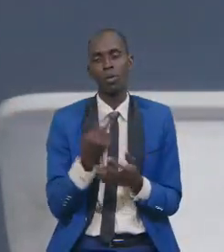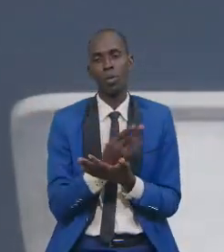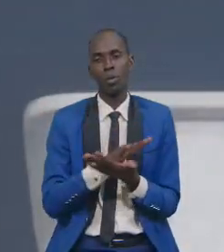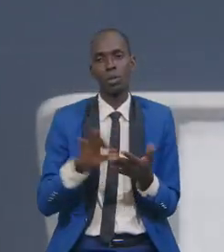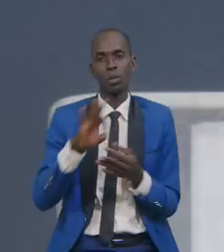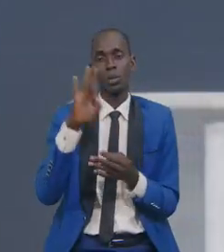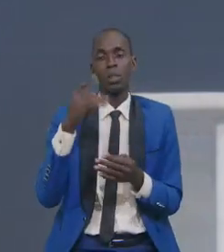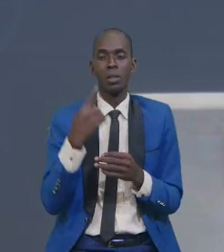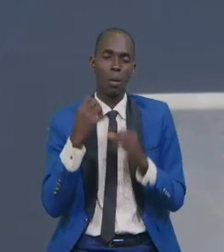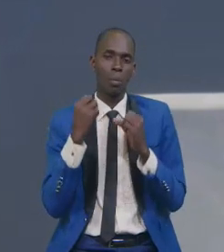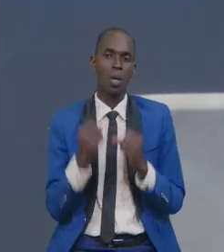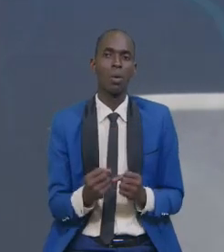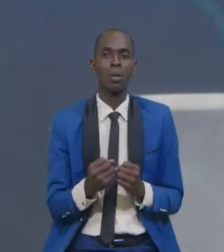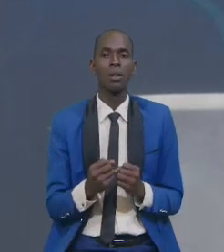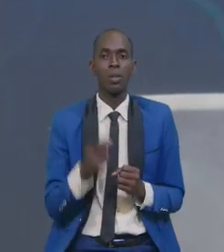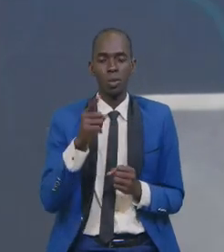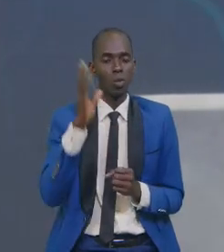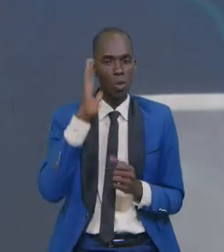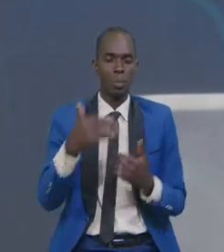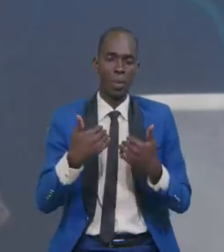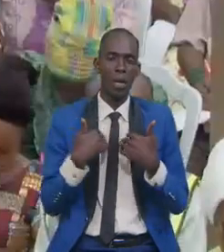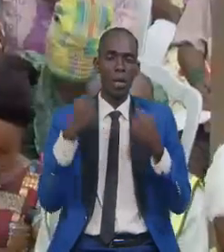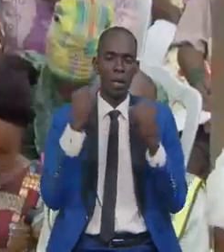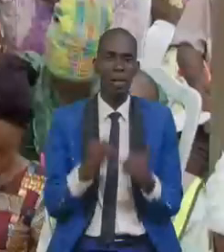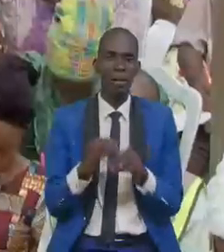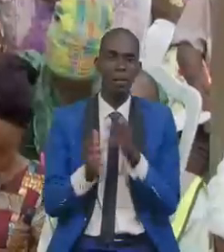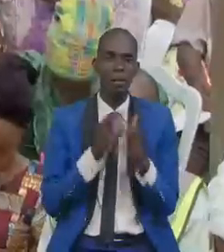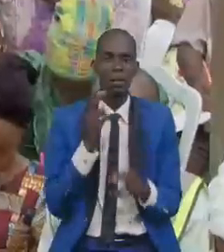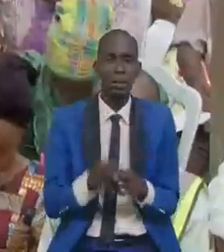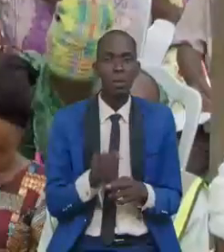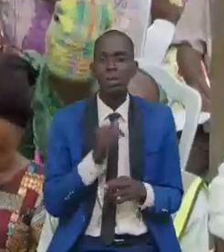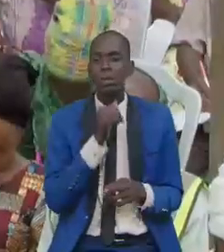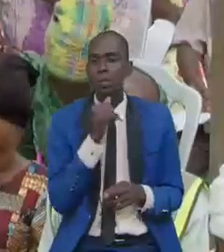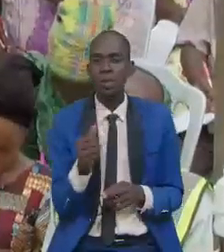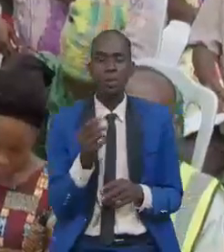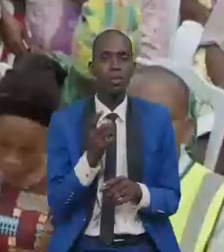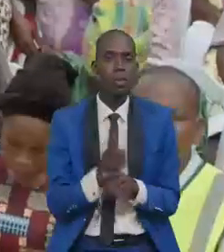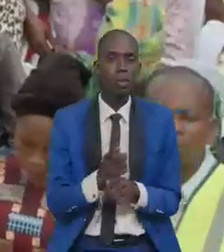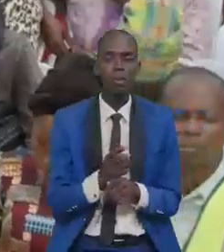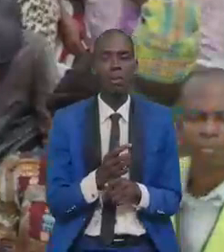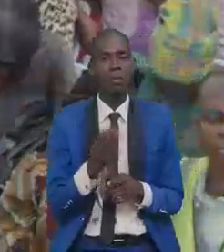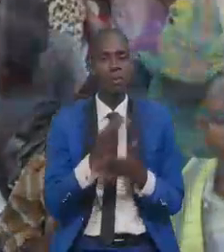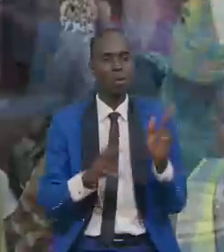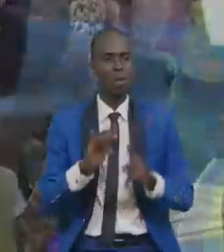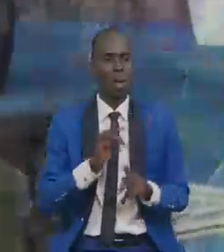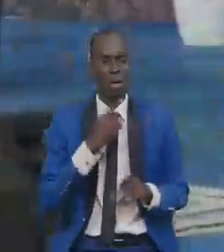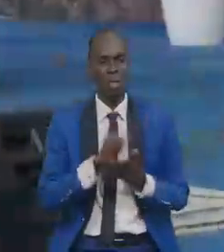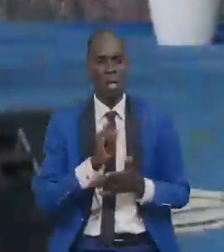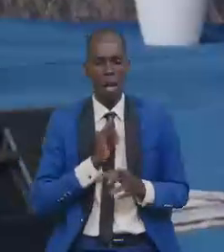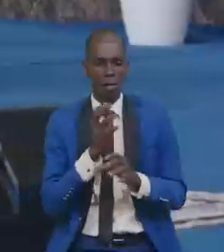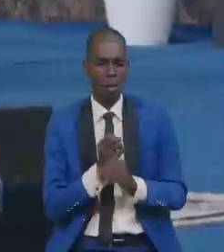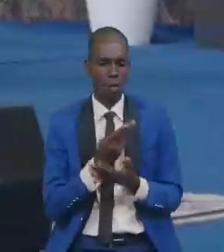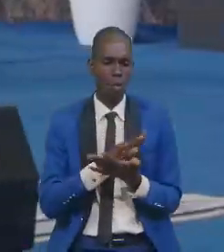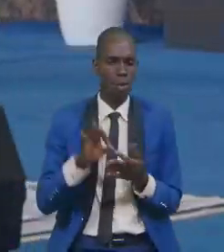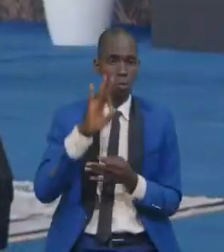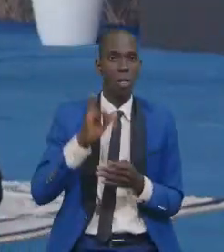the power. You will have power. Not just, you know, some people, they say, I have the Holy Ghost. Pastor, can I show